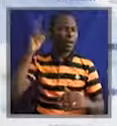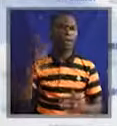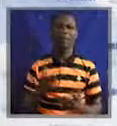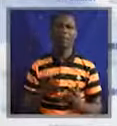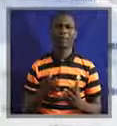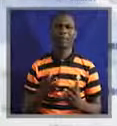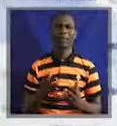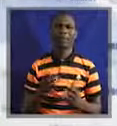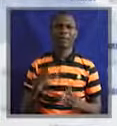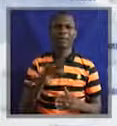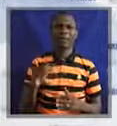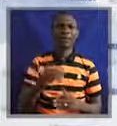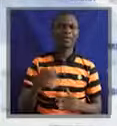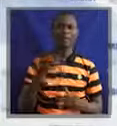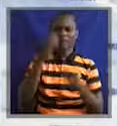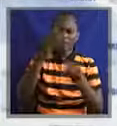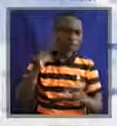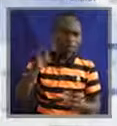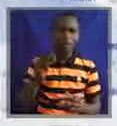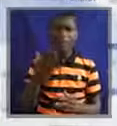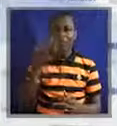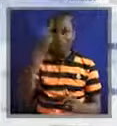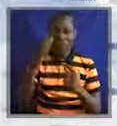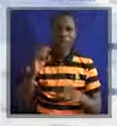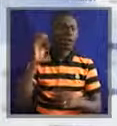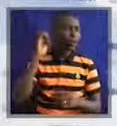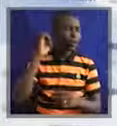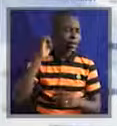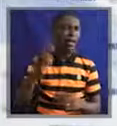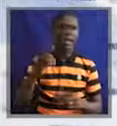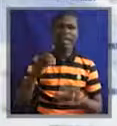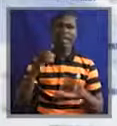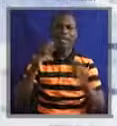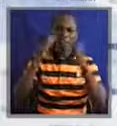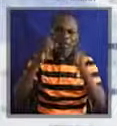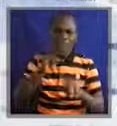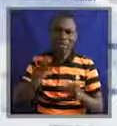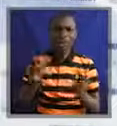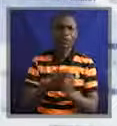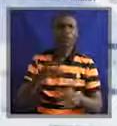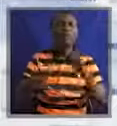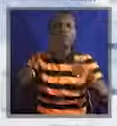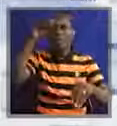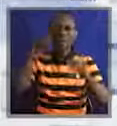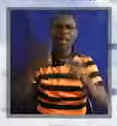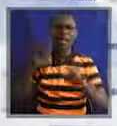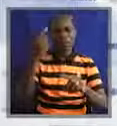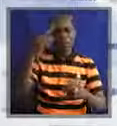And they heeded him because he had astonished them with his sorceries for a long